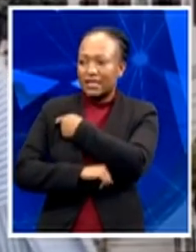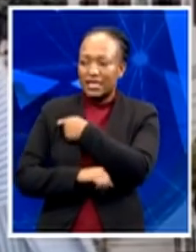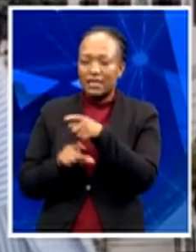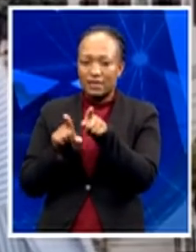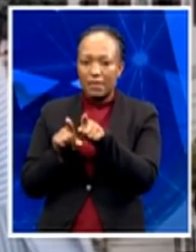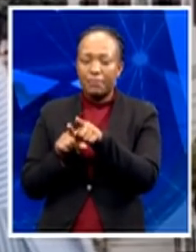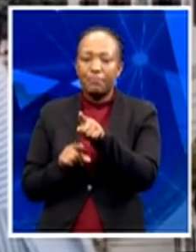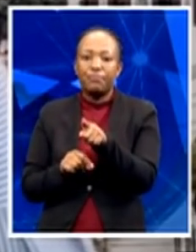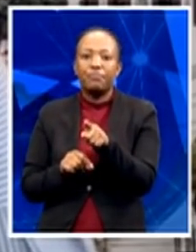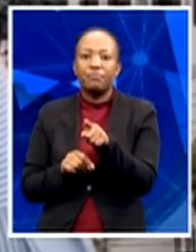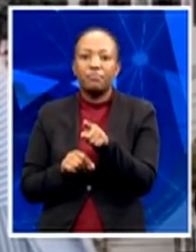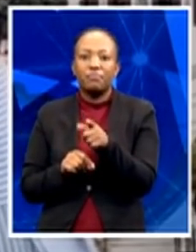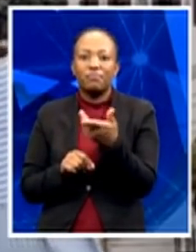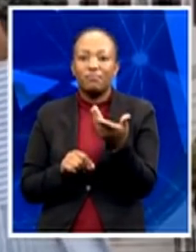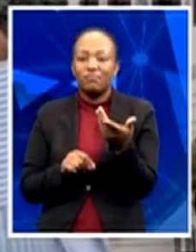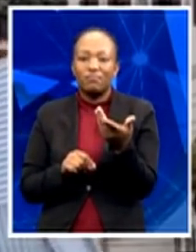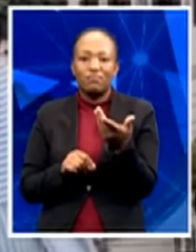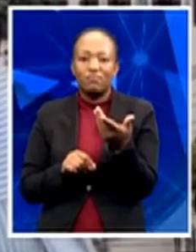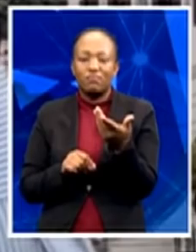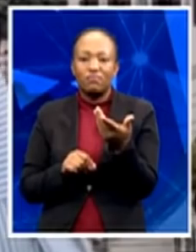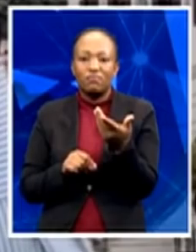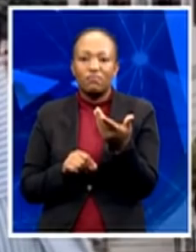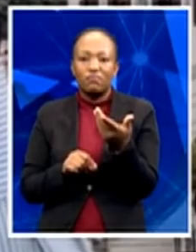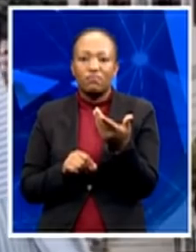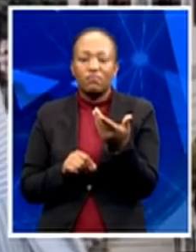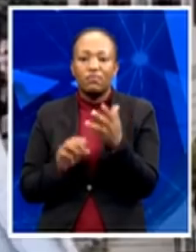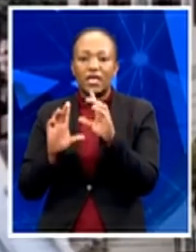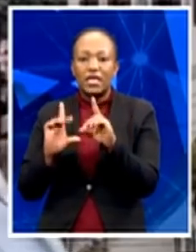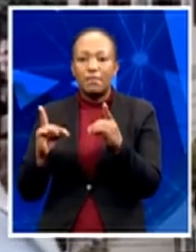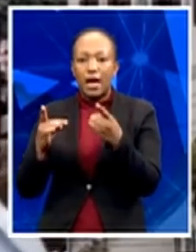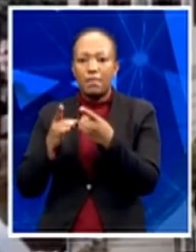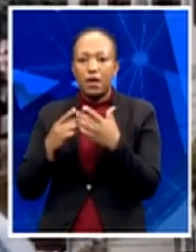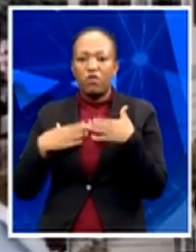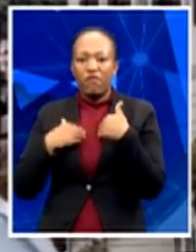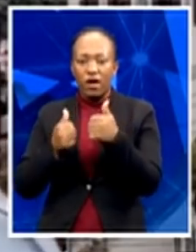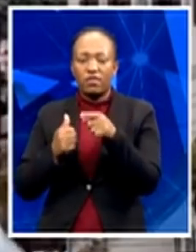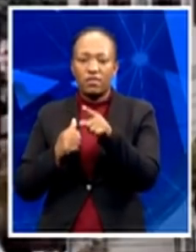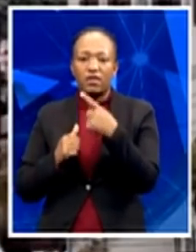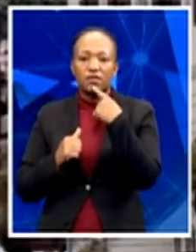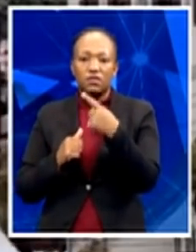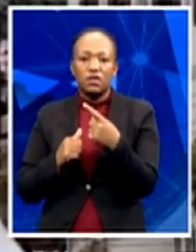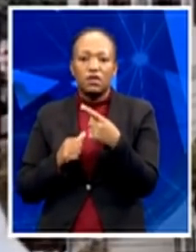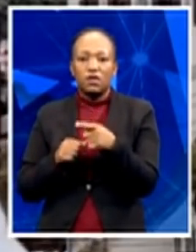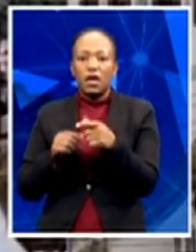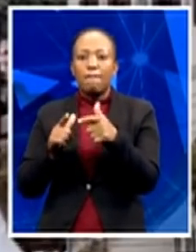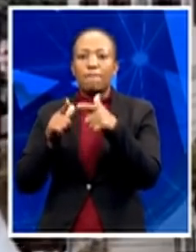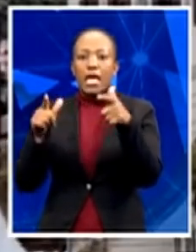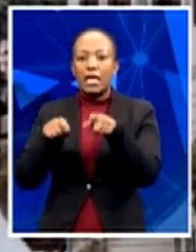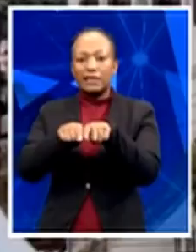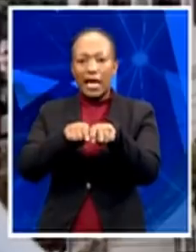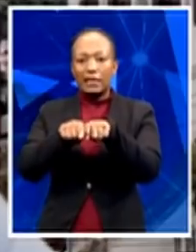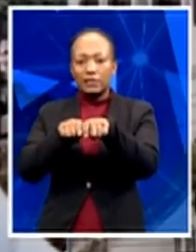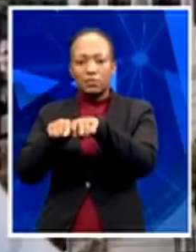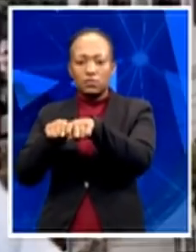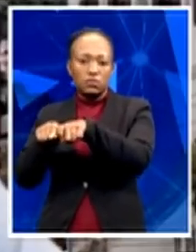the department was now talking about mass testing. But don't forget the matter of mass screening. Last